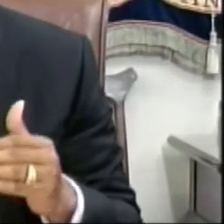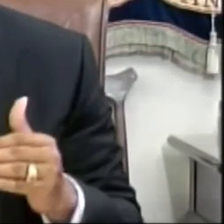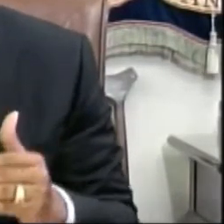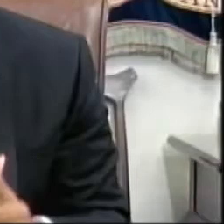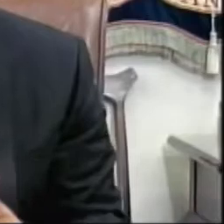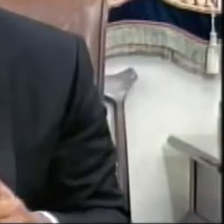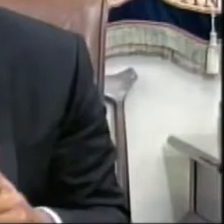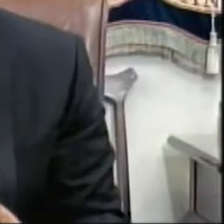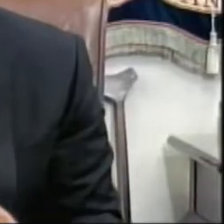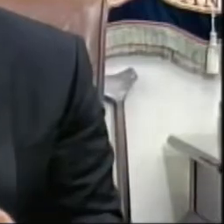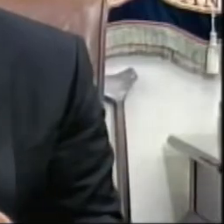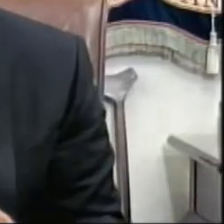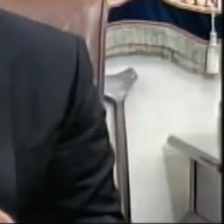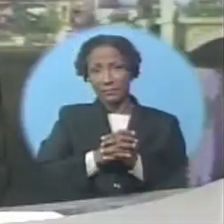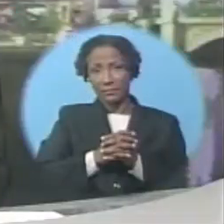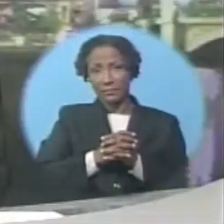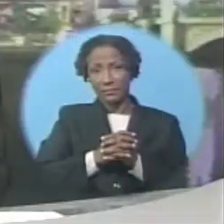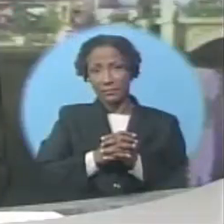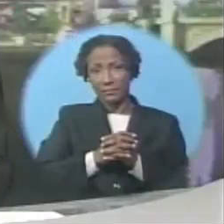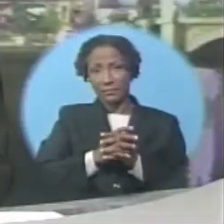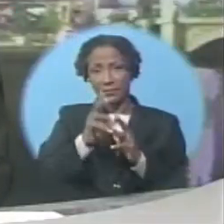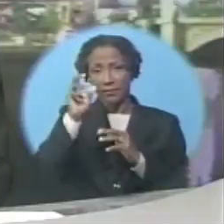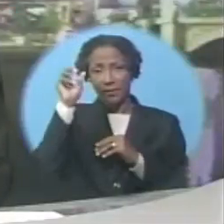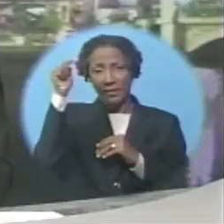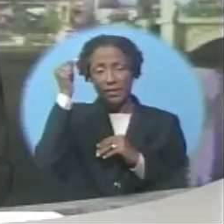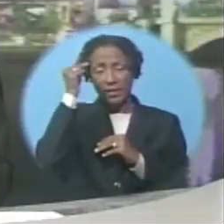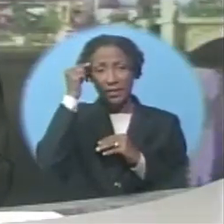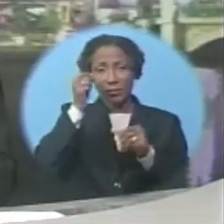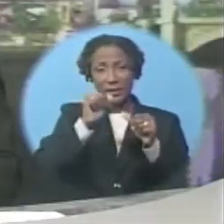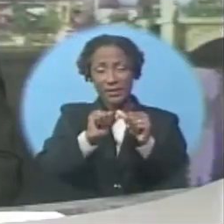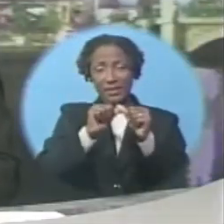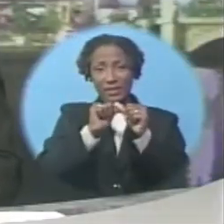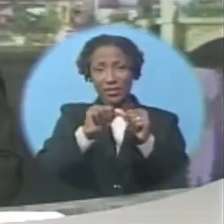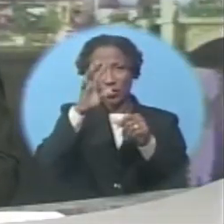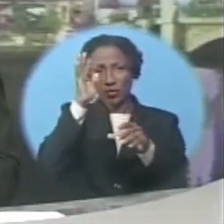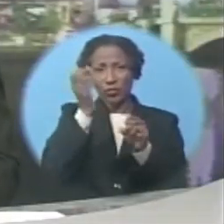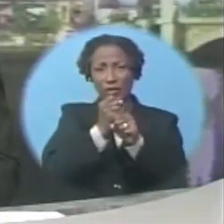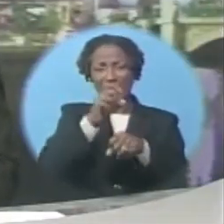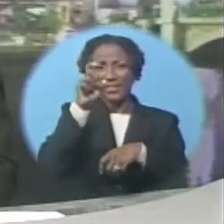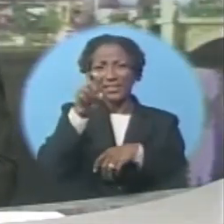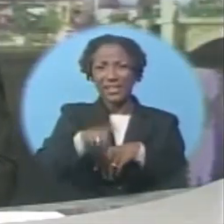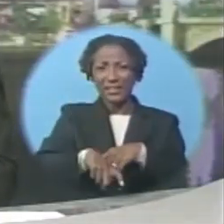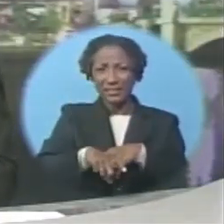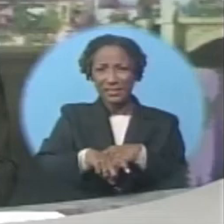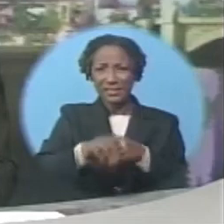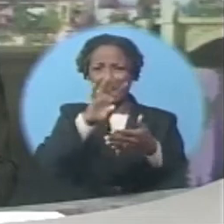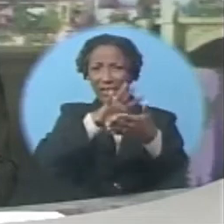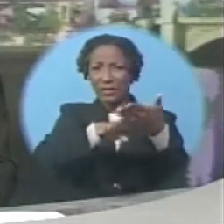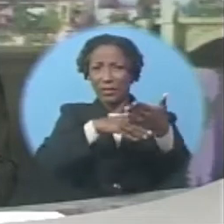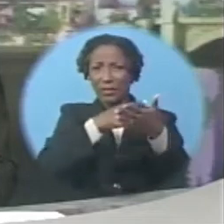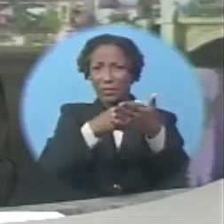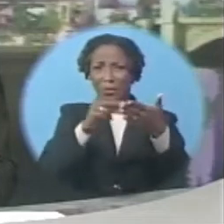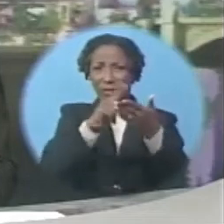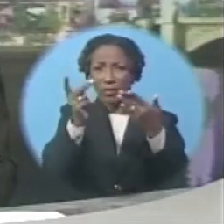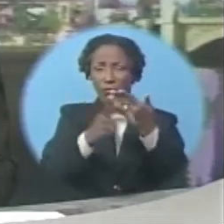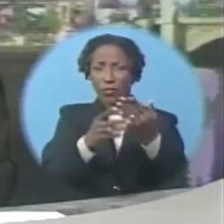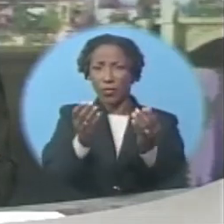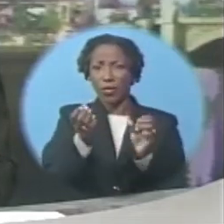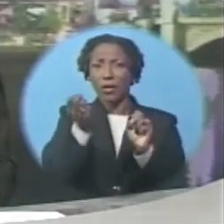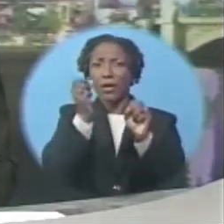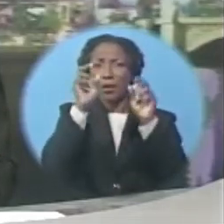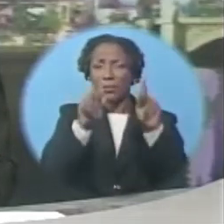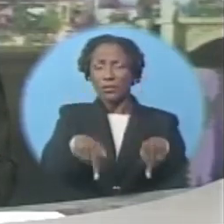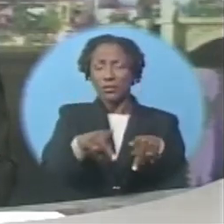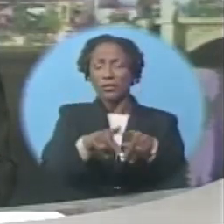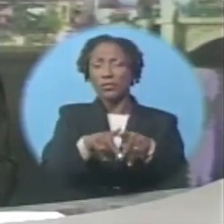the factual information. Government is continuing to create the necessary framework for productivity to